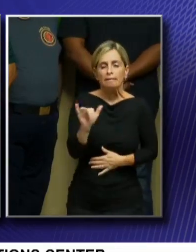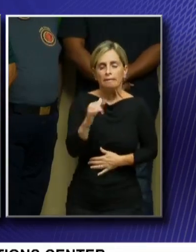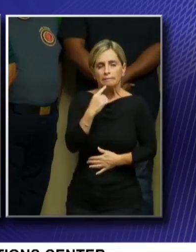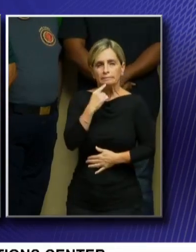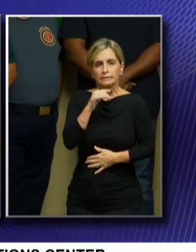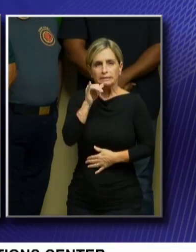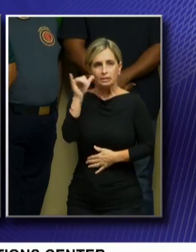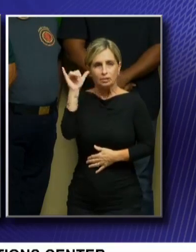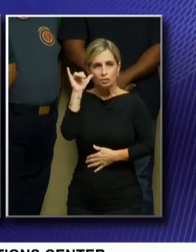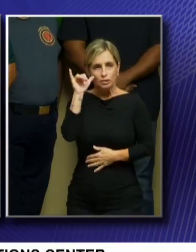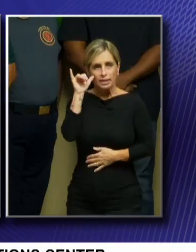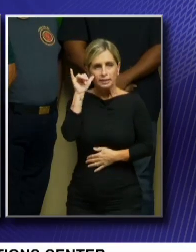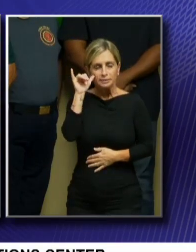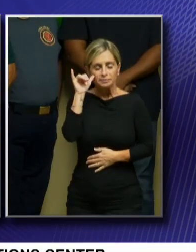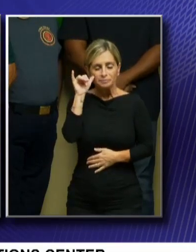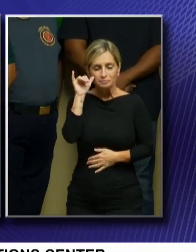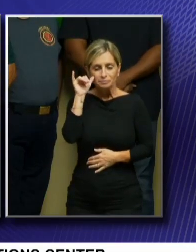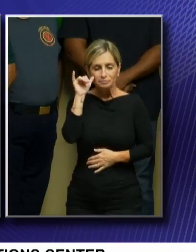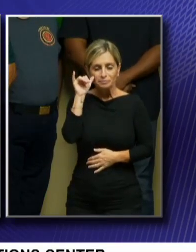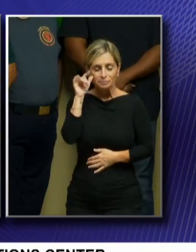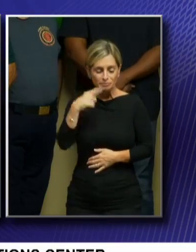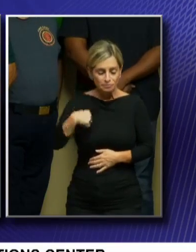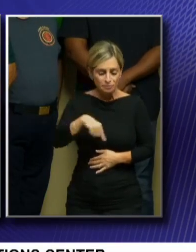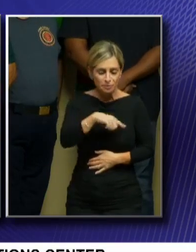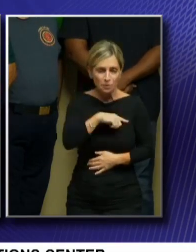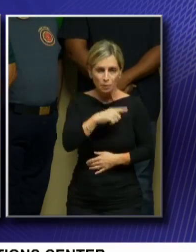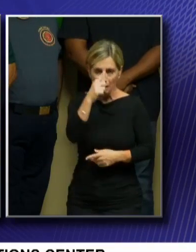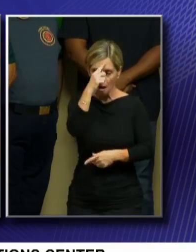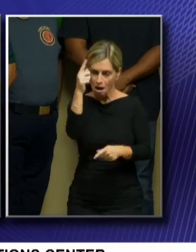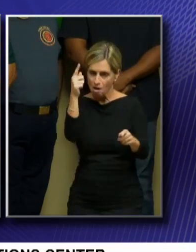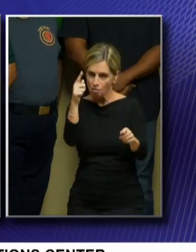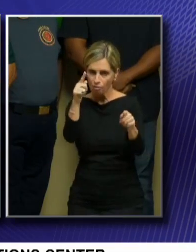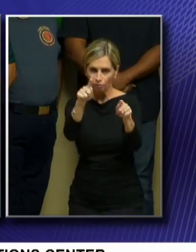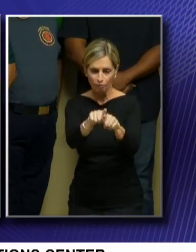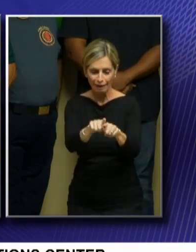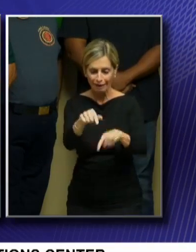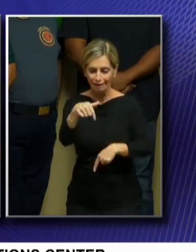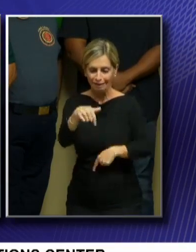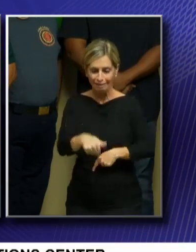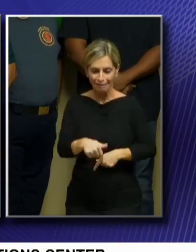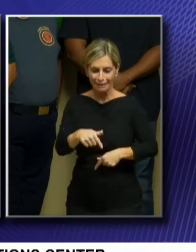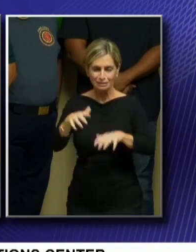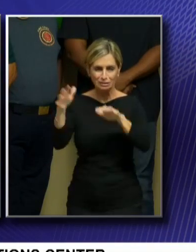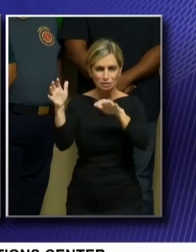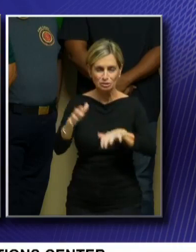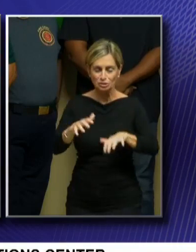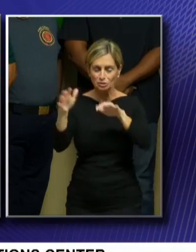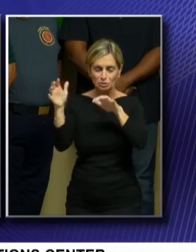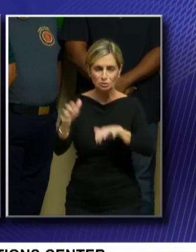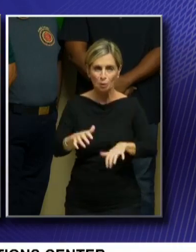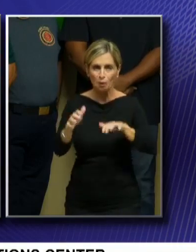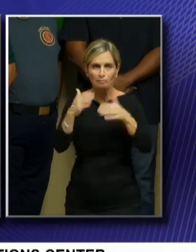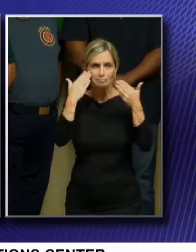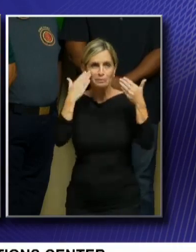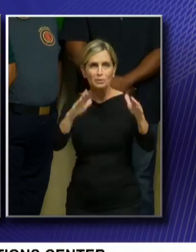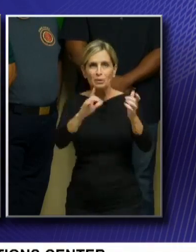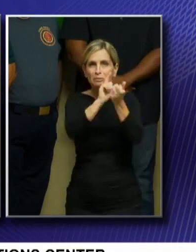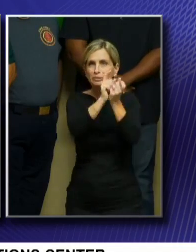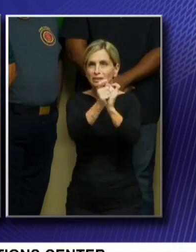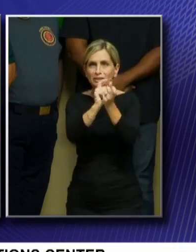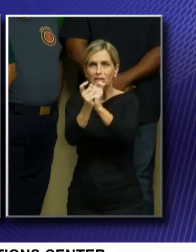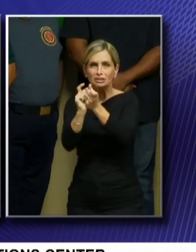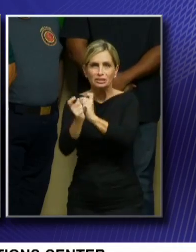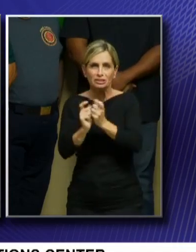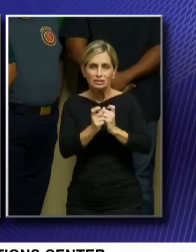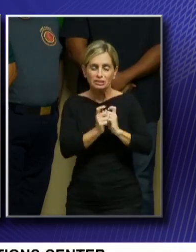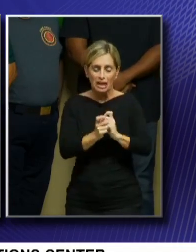yesterday, we can all agree this storm is very unpredictable. Now's the time to be extra vigilant, prepared, and